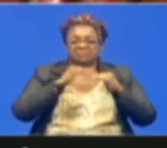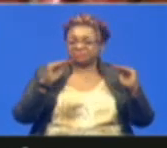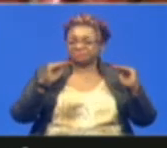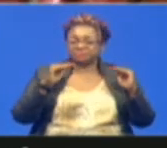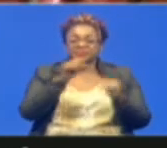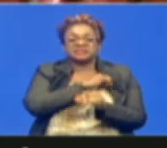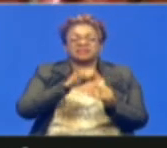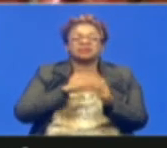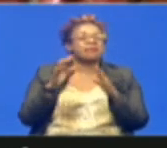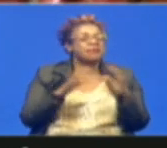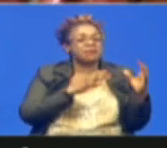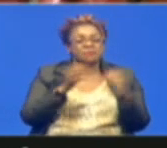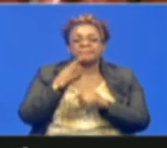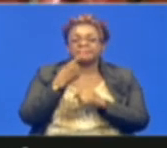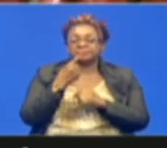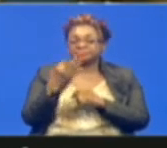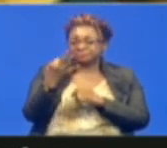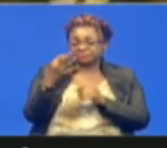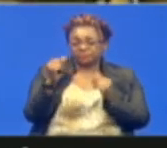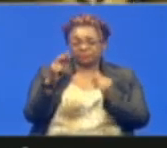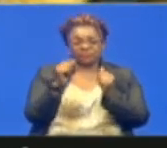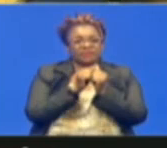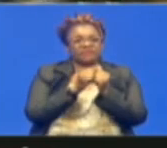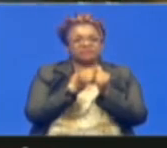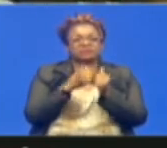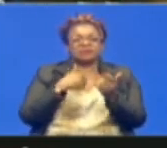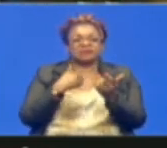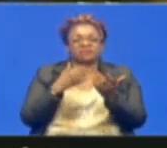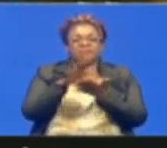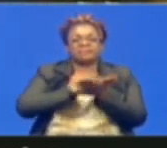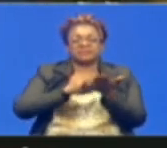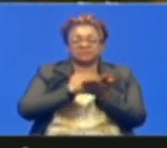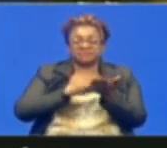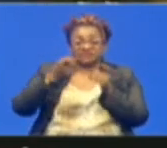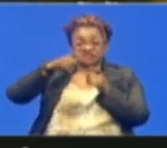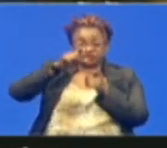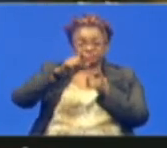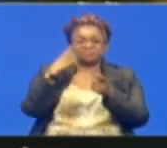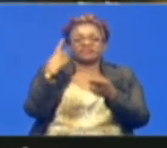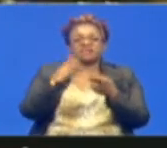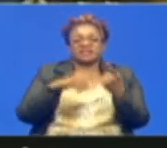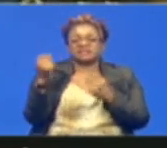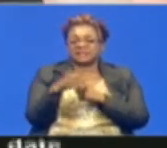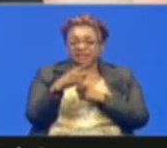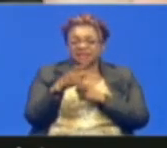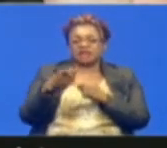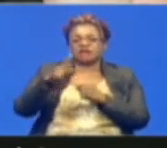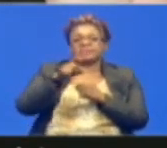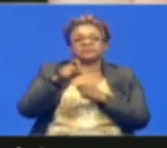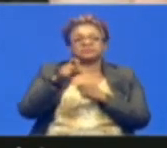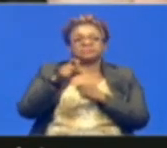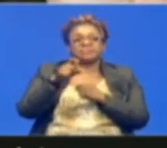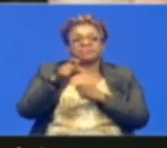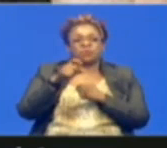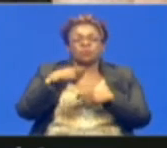argues the 327 billion shillings cap factors in basic inflation and the yearly salaries increment. We're making good